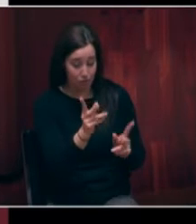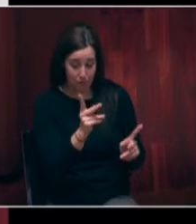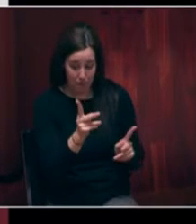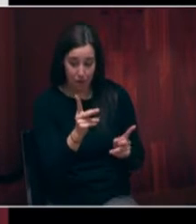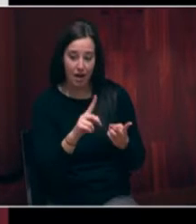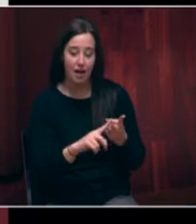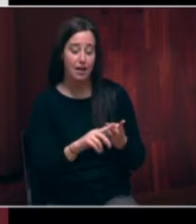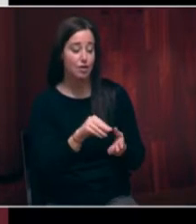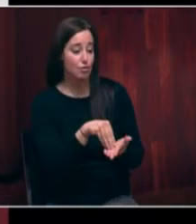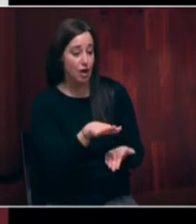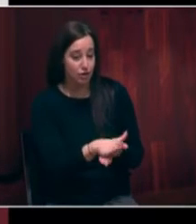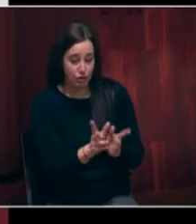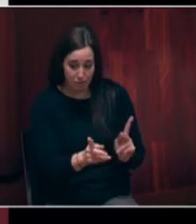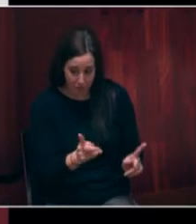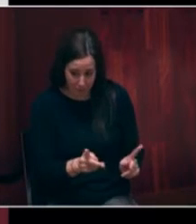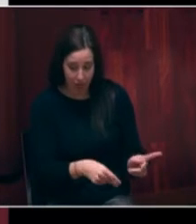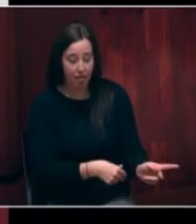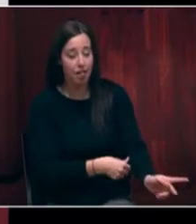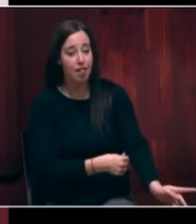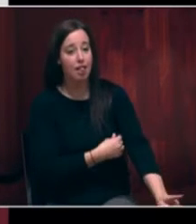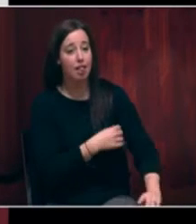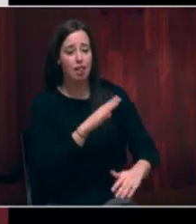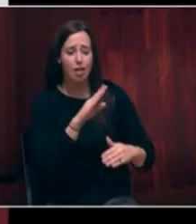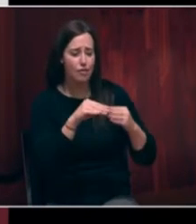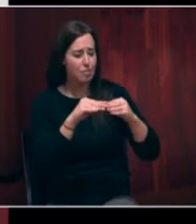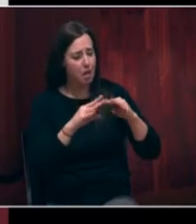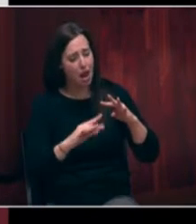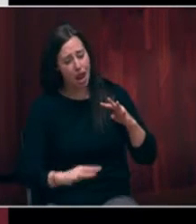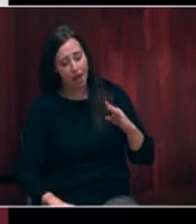all the way down to your incident responders.